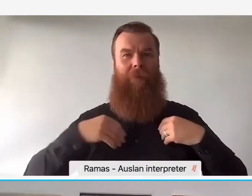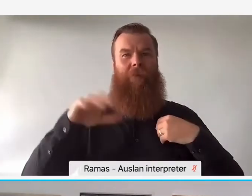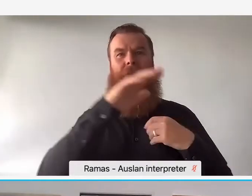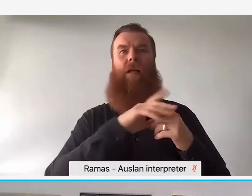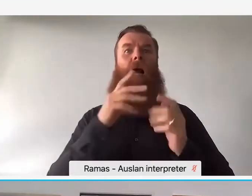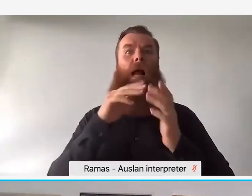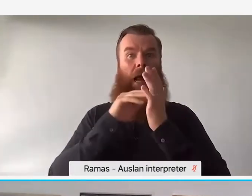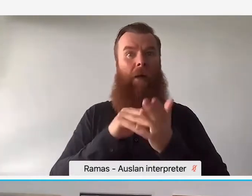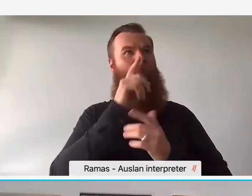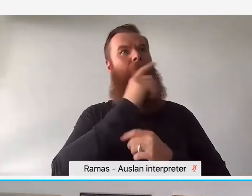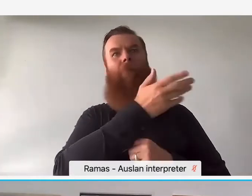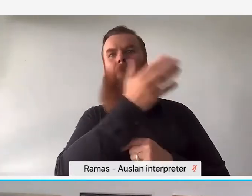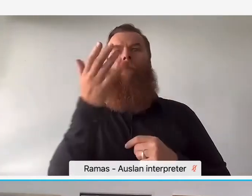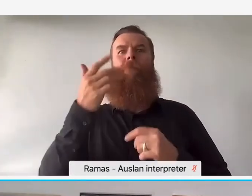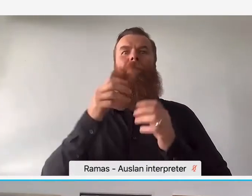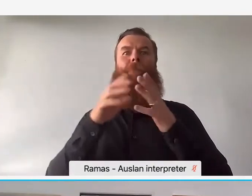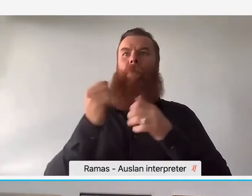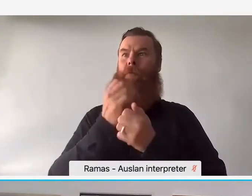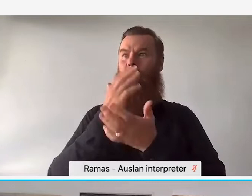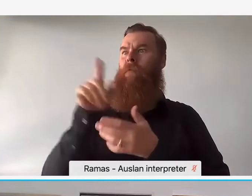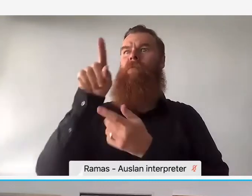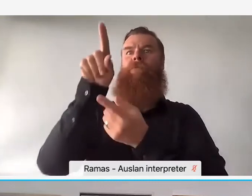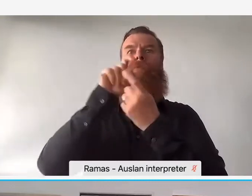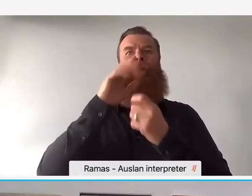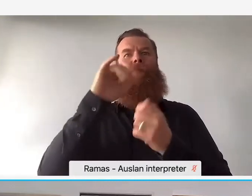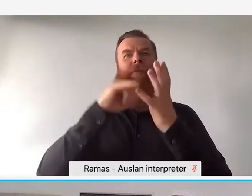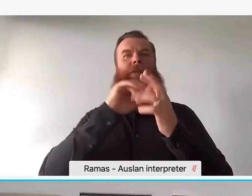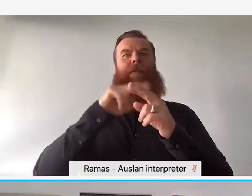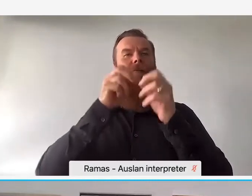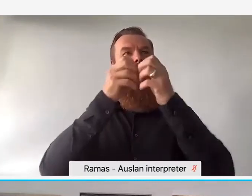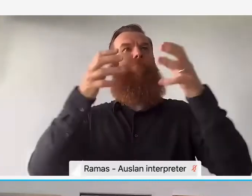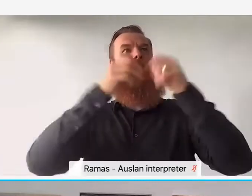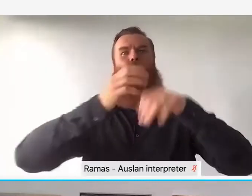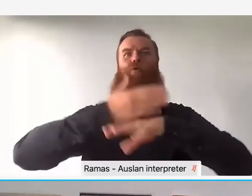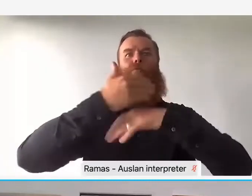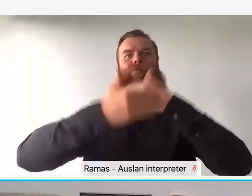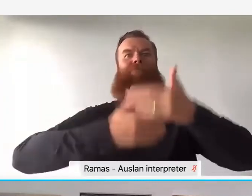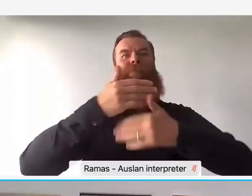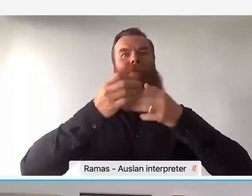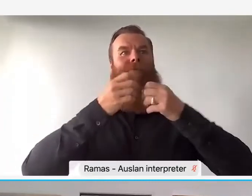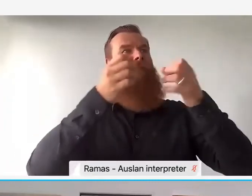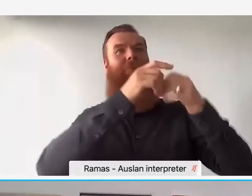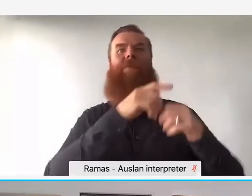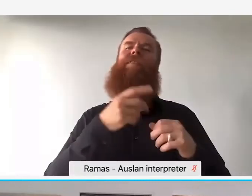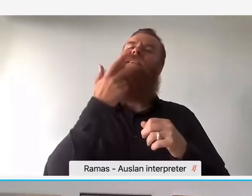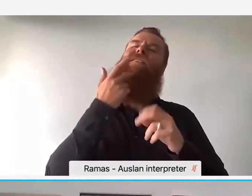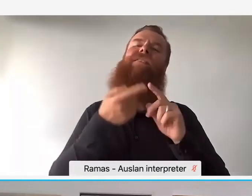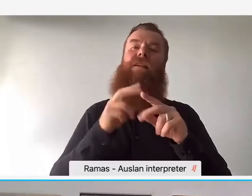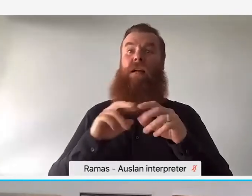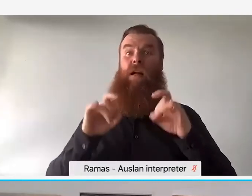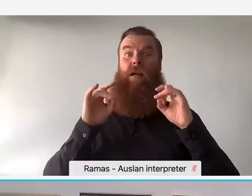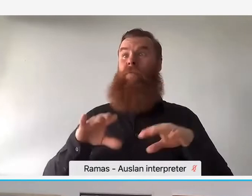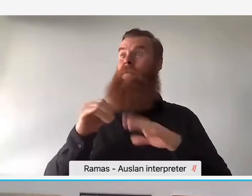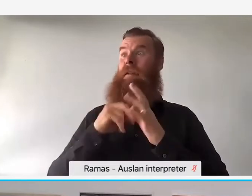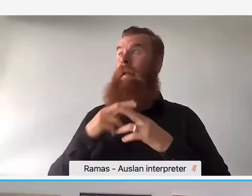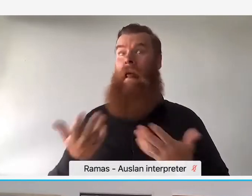getting appropriate workforce in place where Australian workers are not available. And we've seen that recently and throughout the